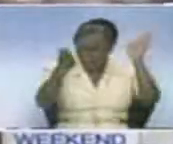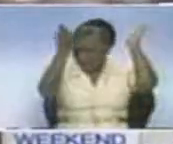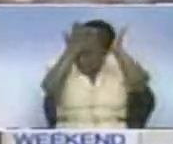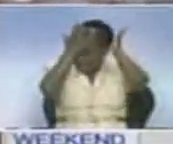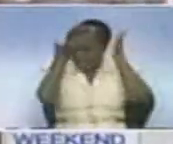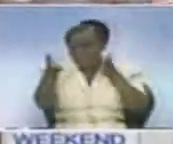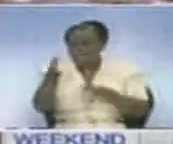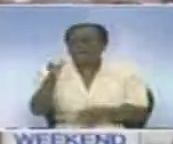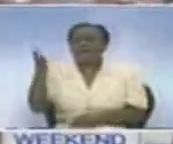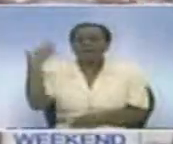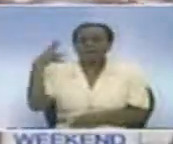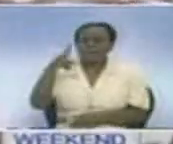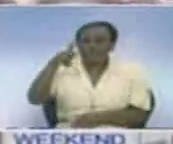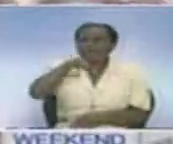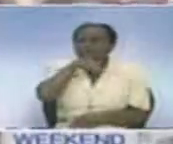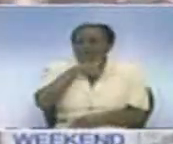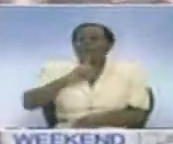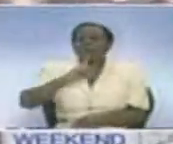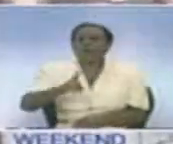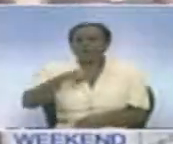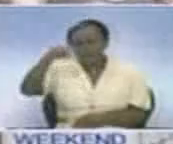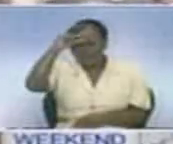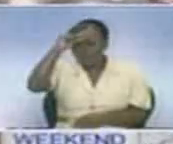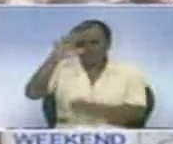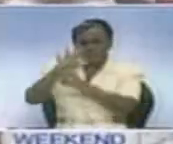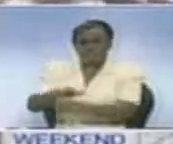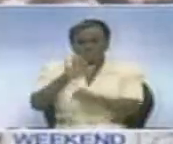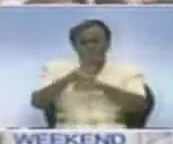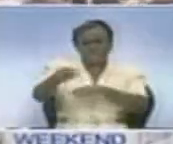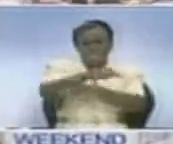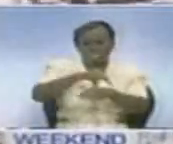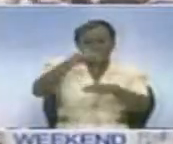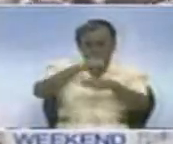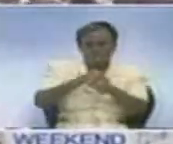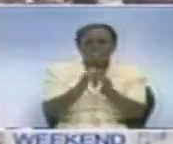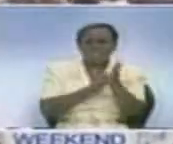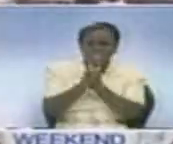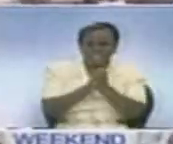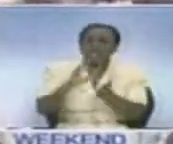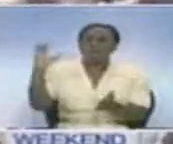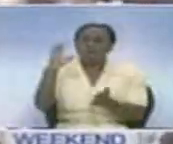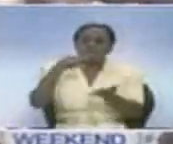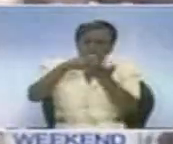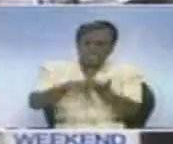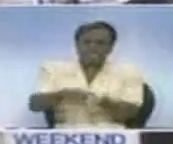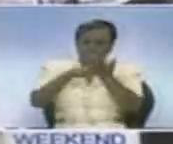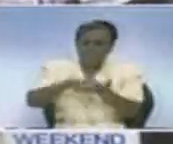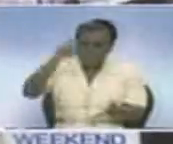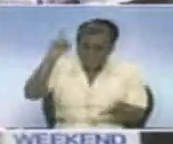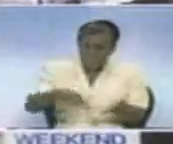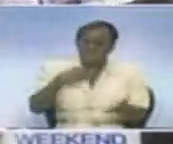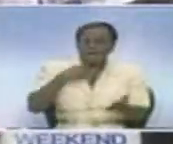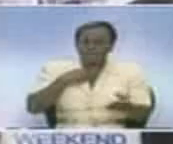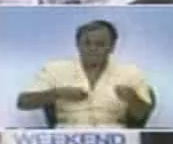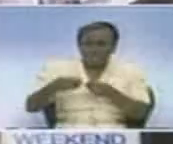the former premier warned that government is trivializing matters of national interest. Code insisted on having the dialogue forum to thrash